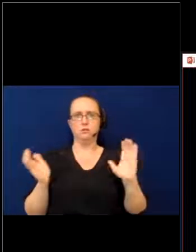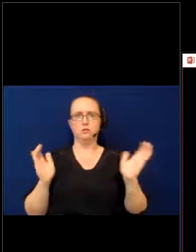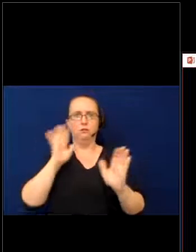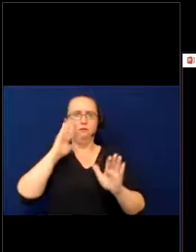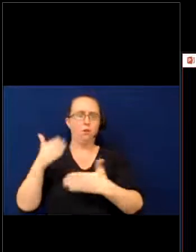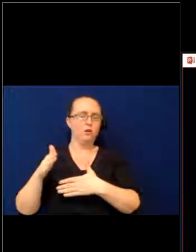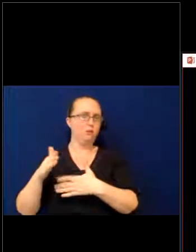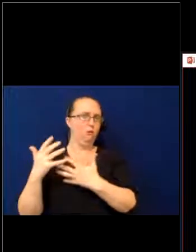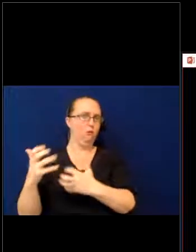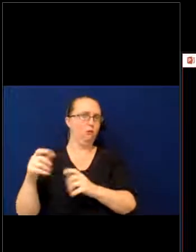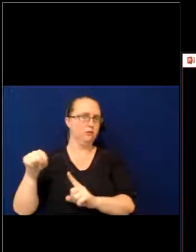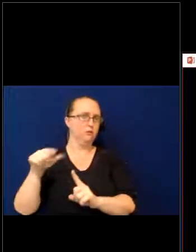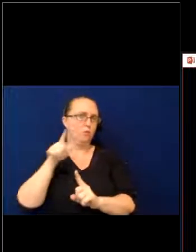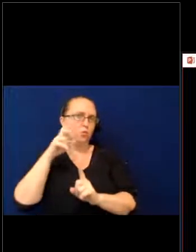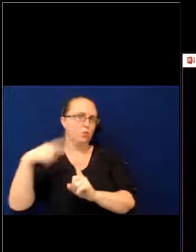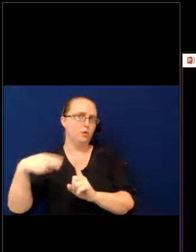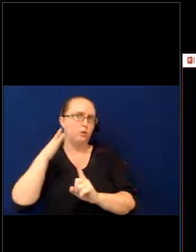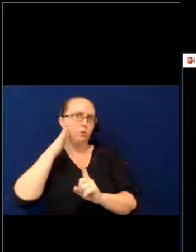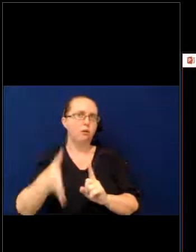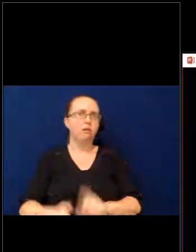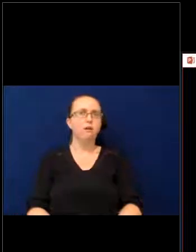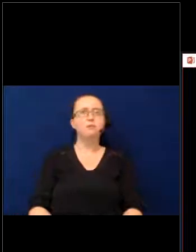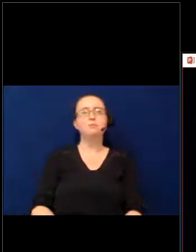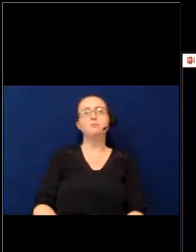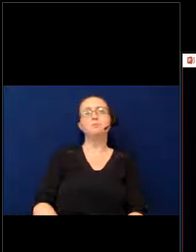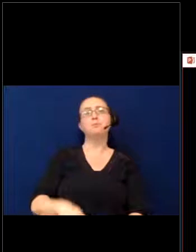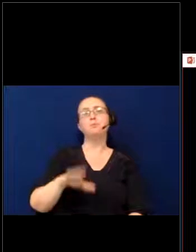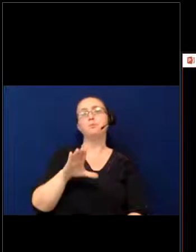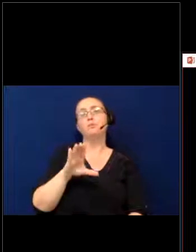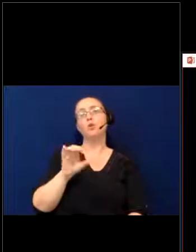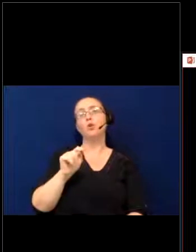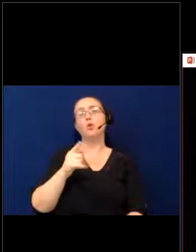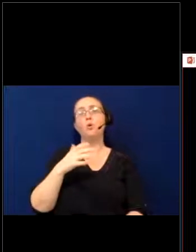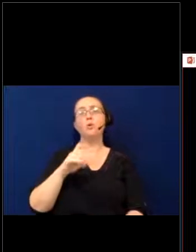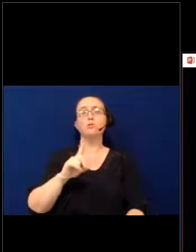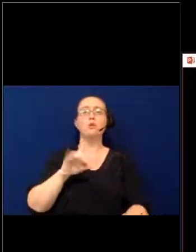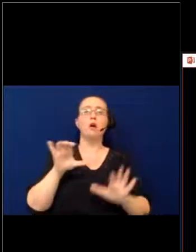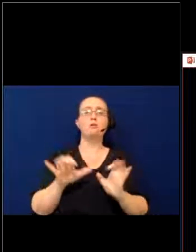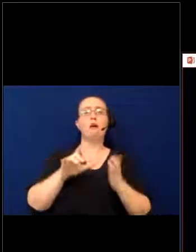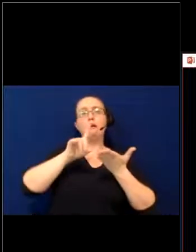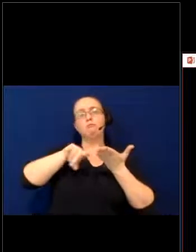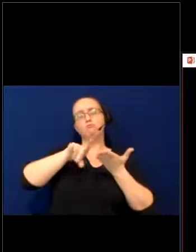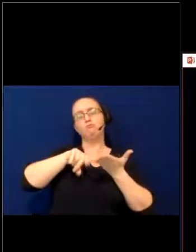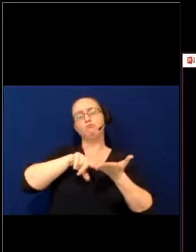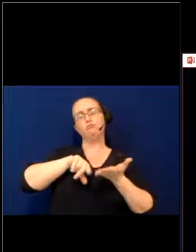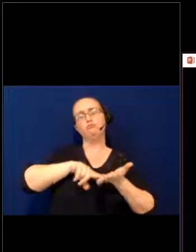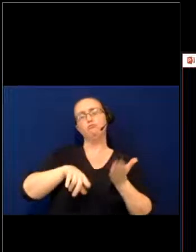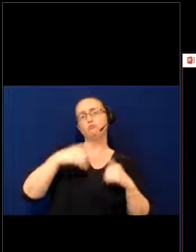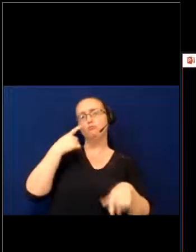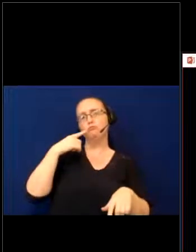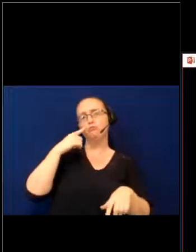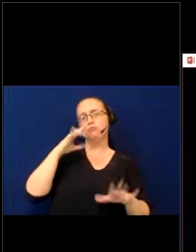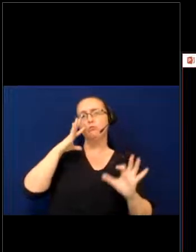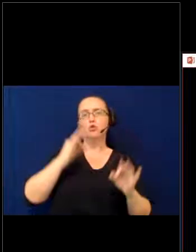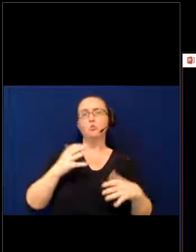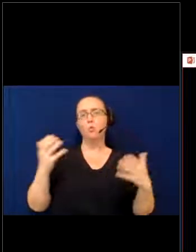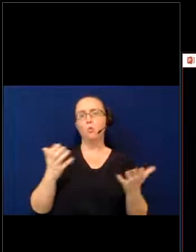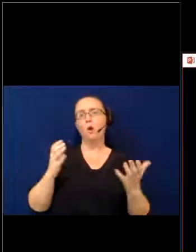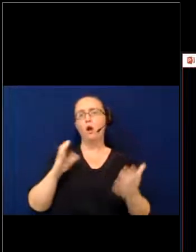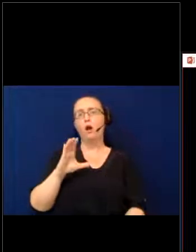is. The Coast Guard has conducted an investigation to determine what carbon monoxide